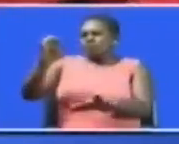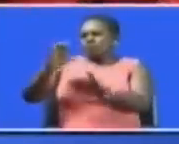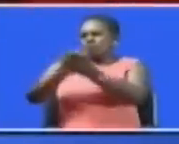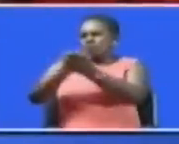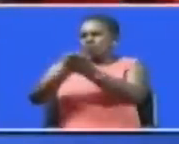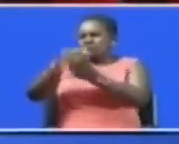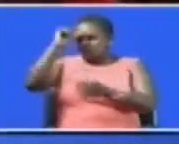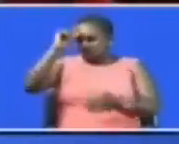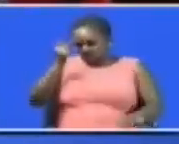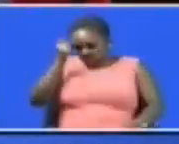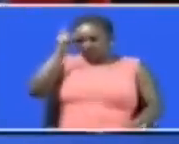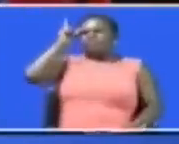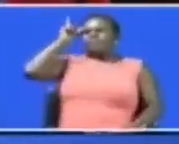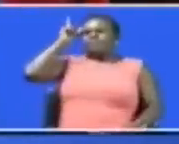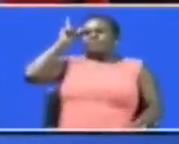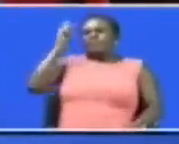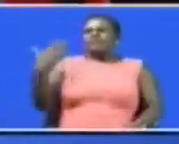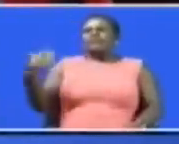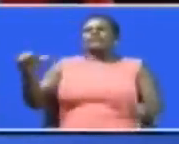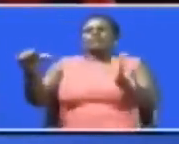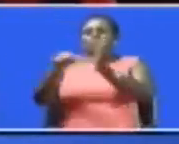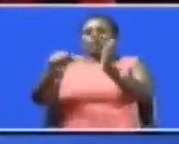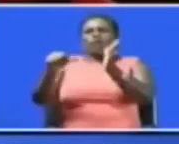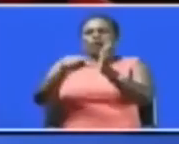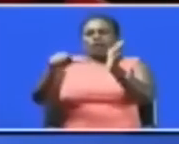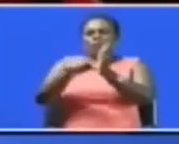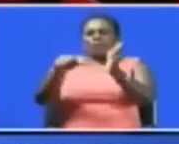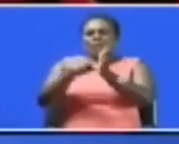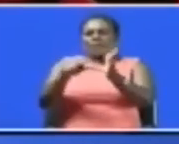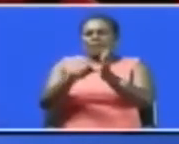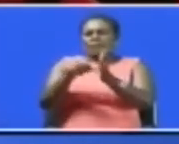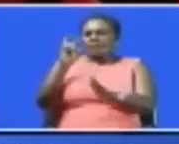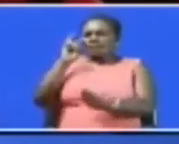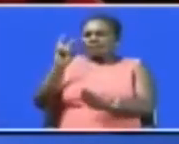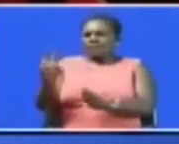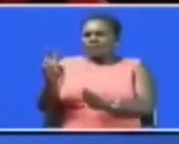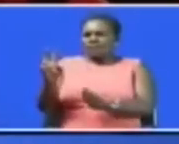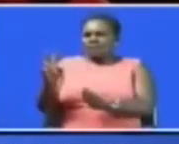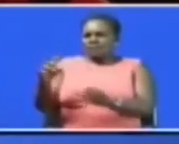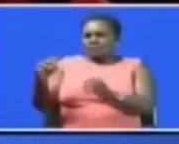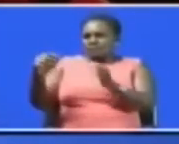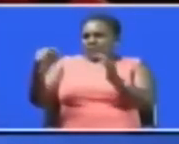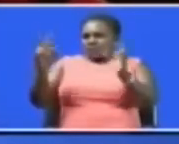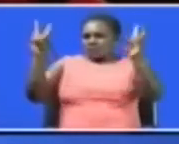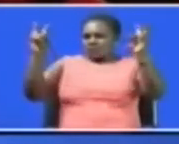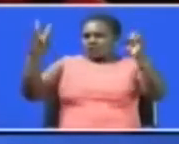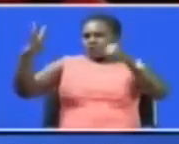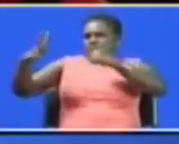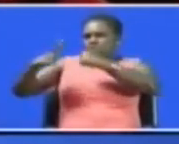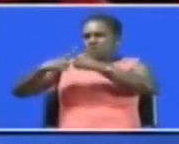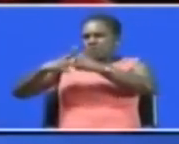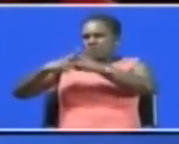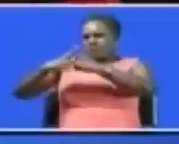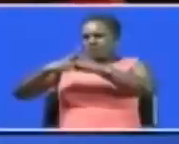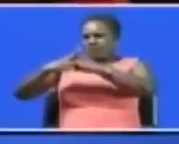mean the Jubilee government, to the reality that things were not as good as they thought. And if you look at all those 9 issues, even